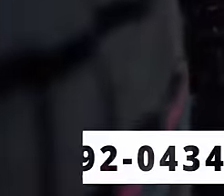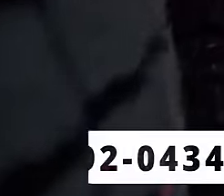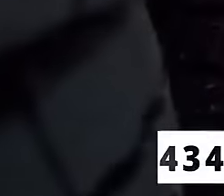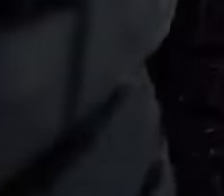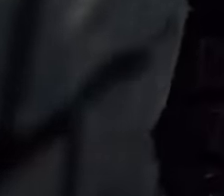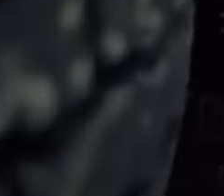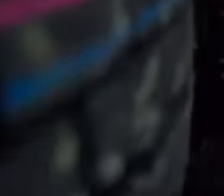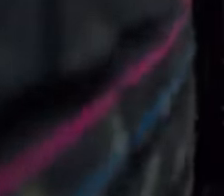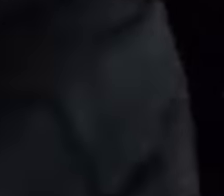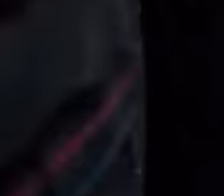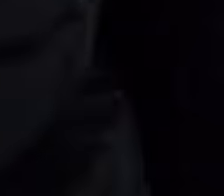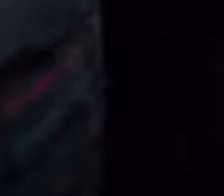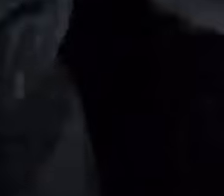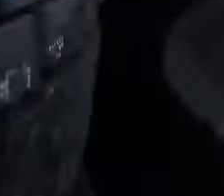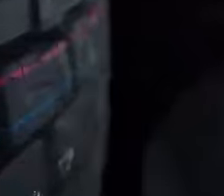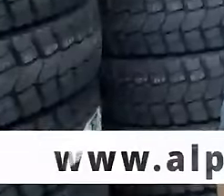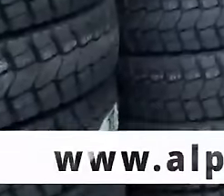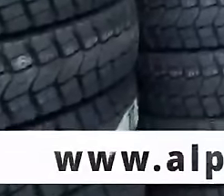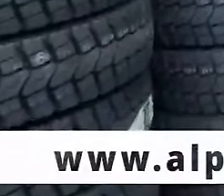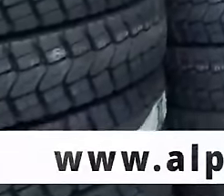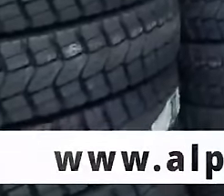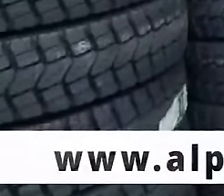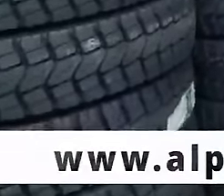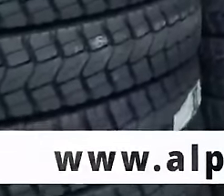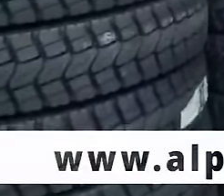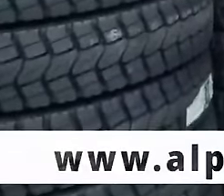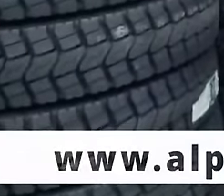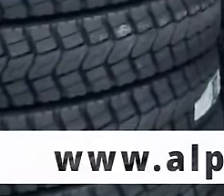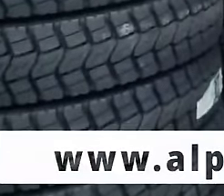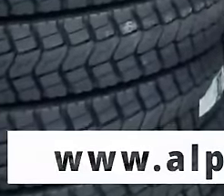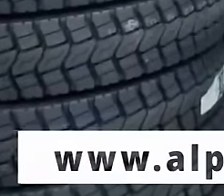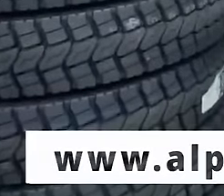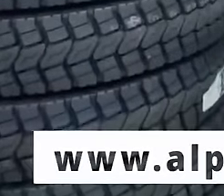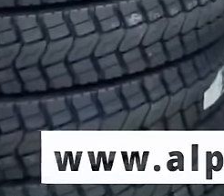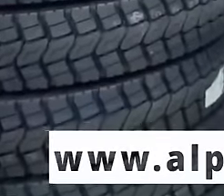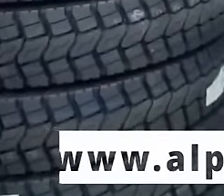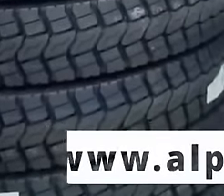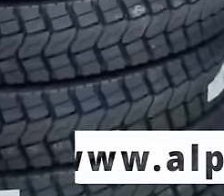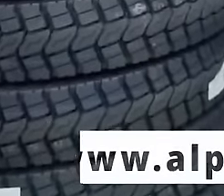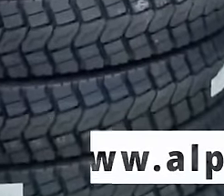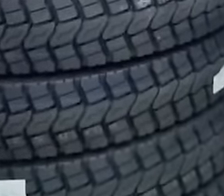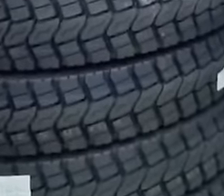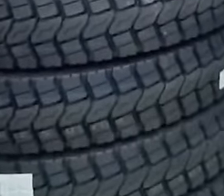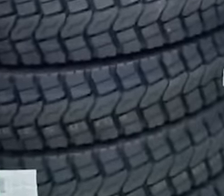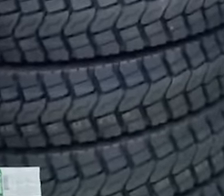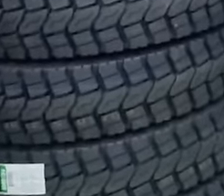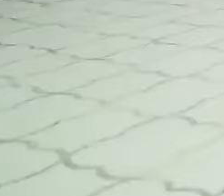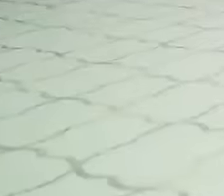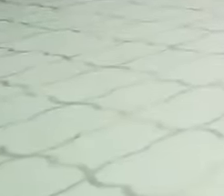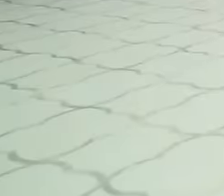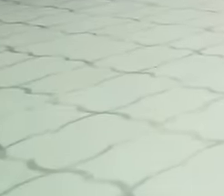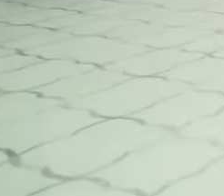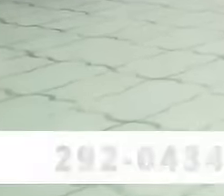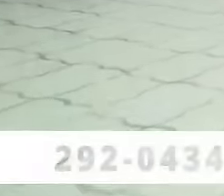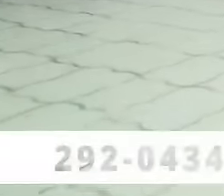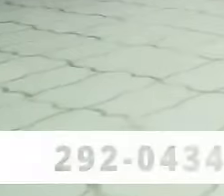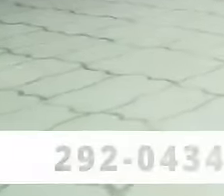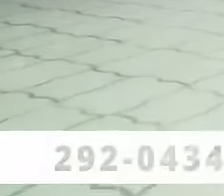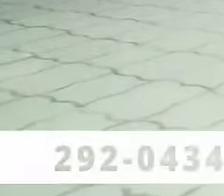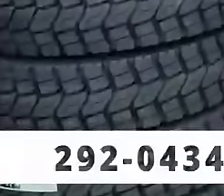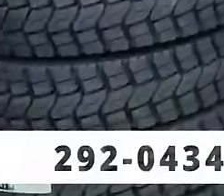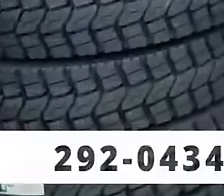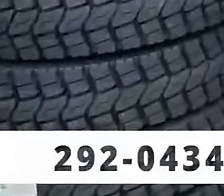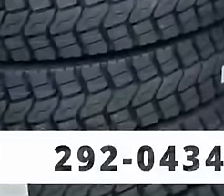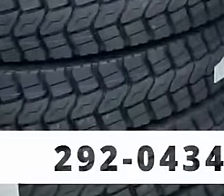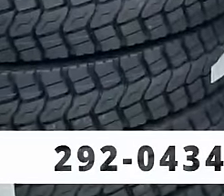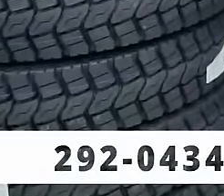Caribbean market. Step Rising and Gremax are our truck line of tires. Duron, our luxury sedans and SUV. All our